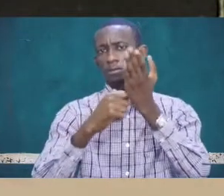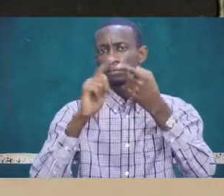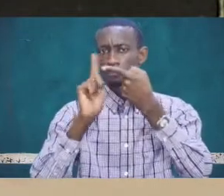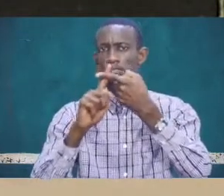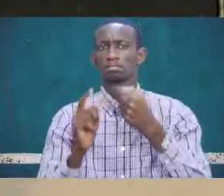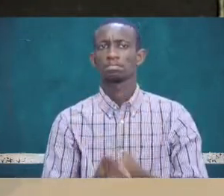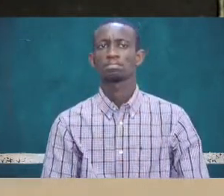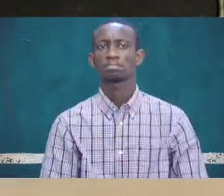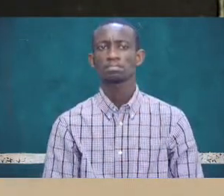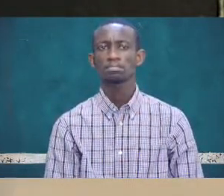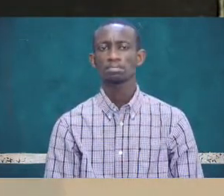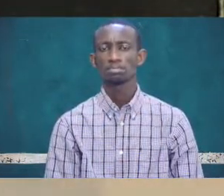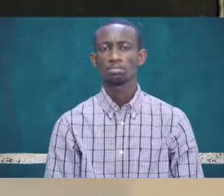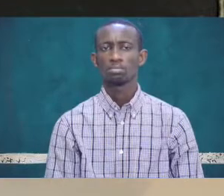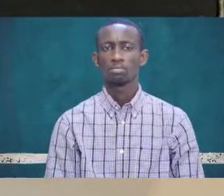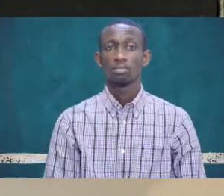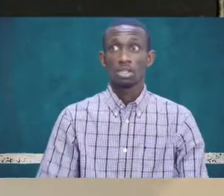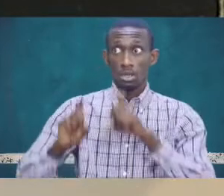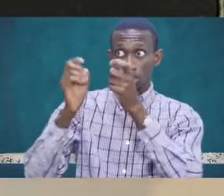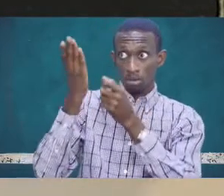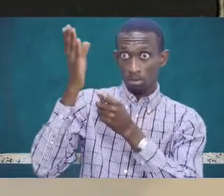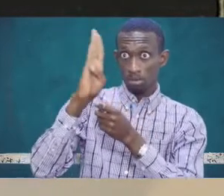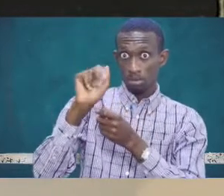this carbocation now is attacked by